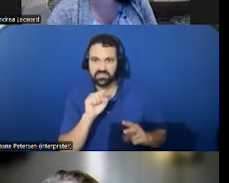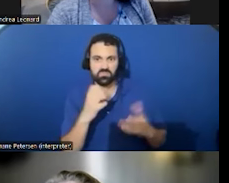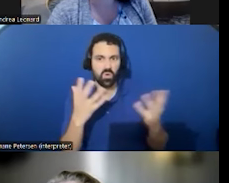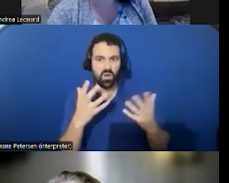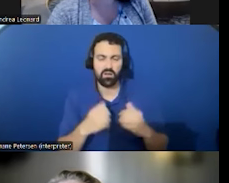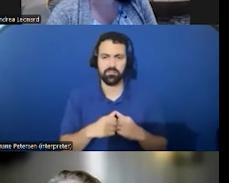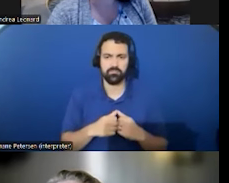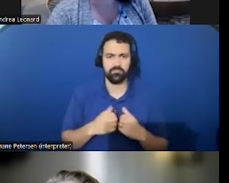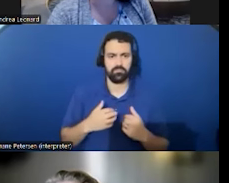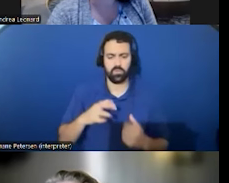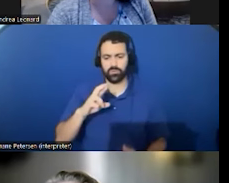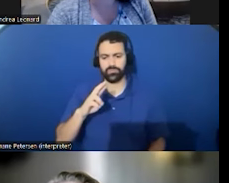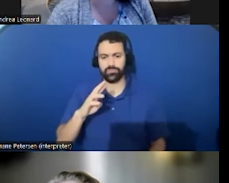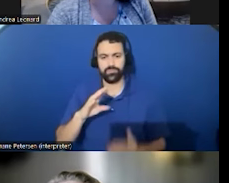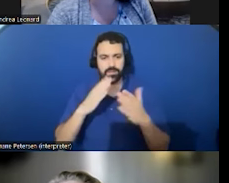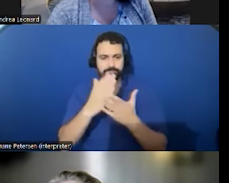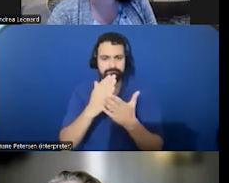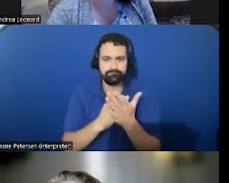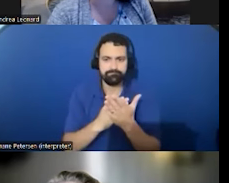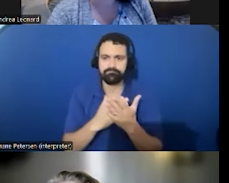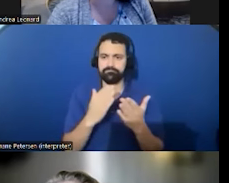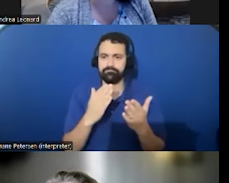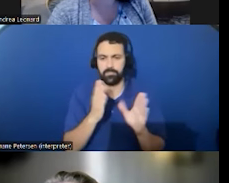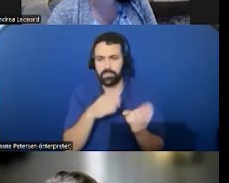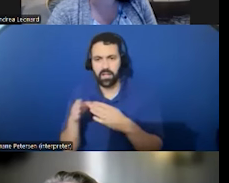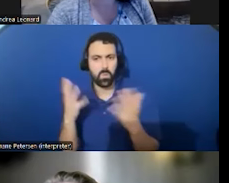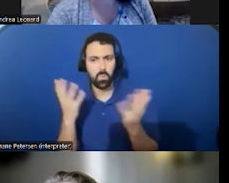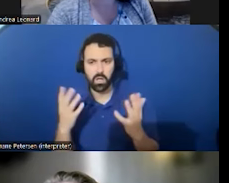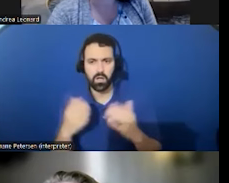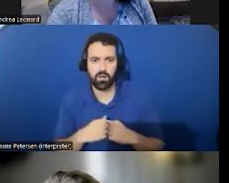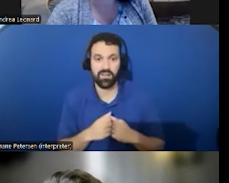quiz. So make sure you're very